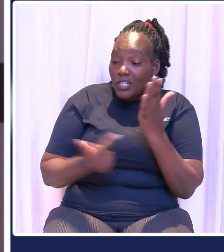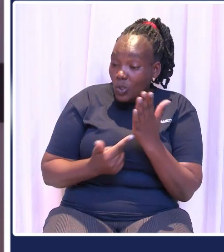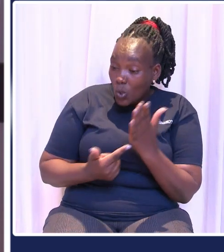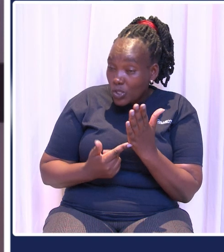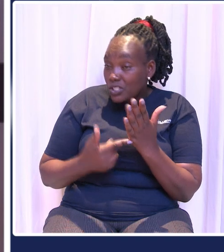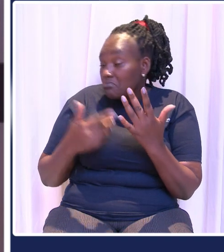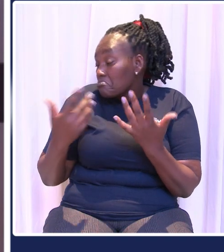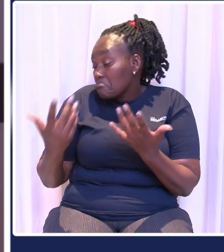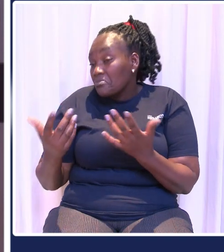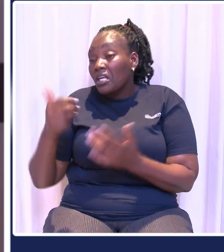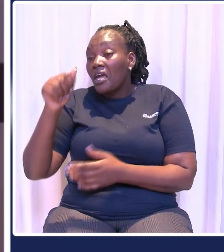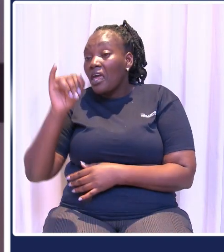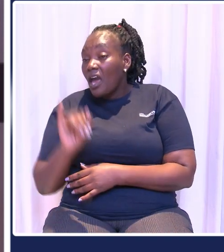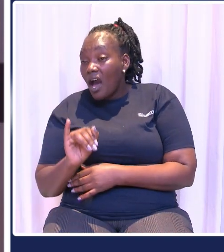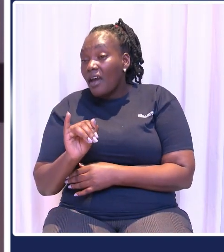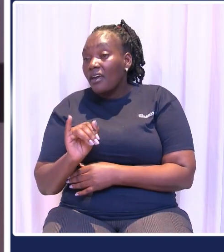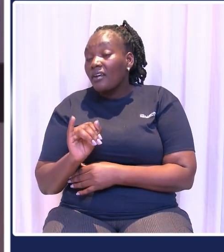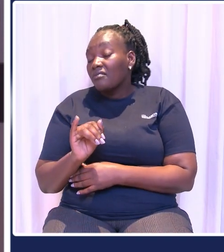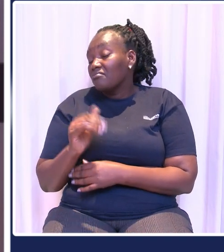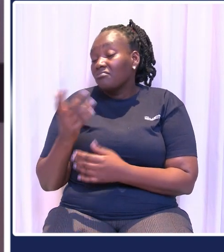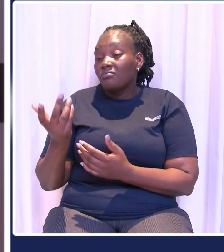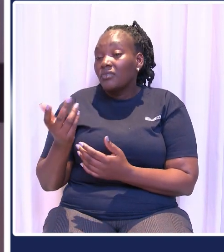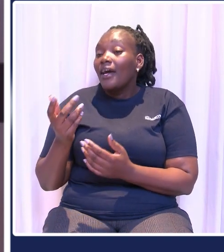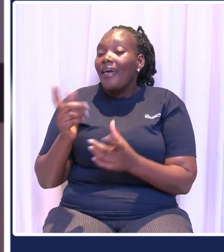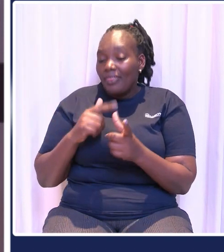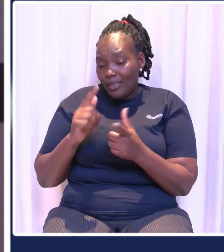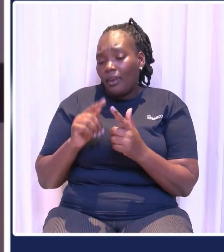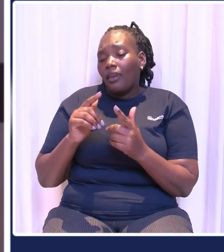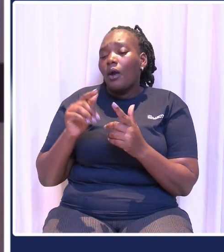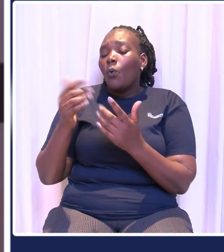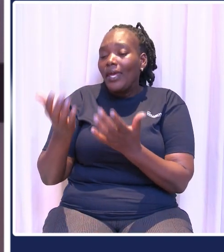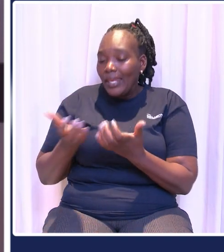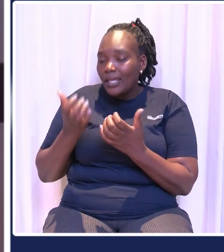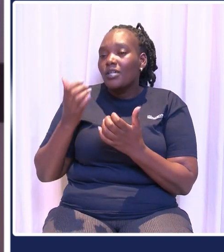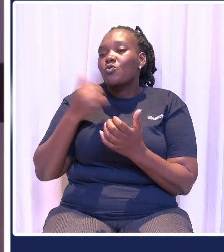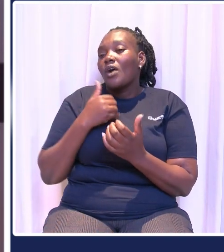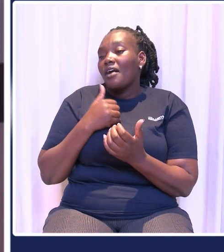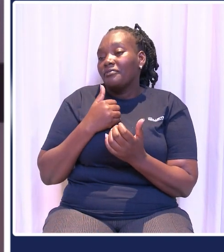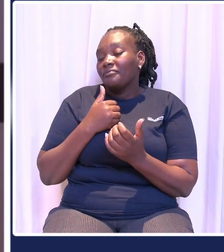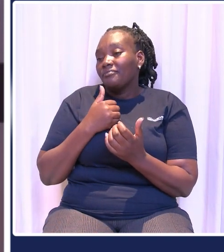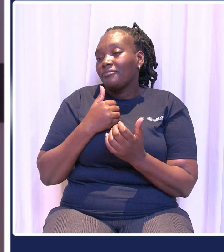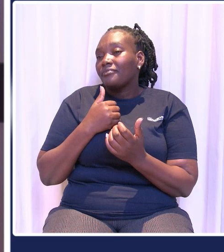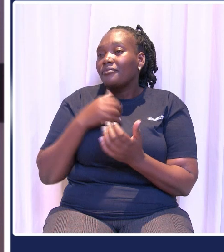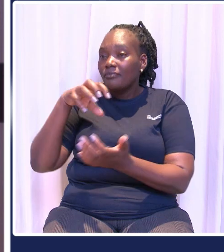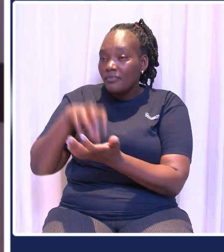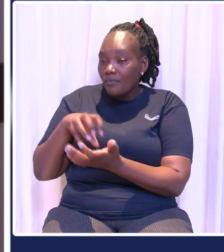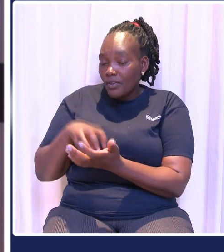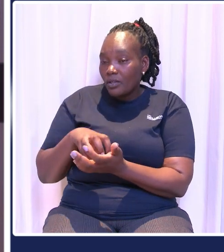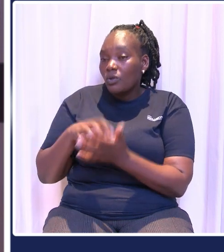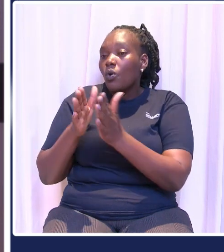and artificial intelligence and so forth, then we need to have a situation